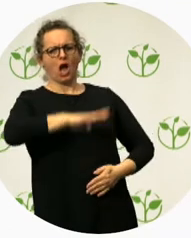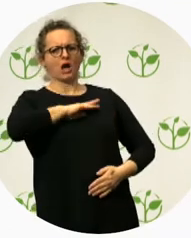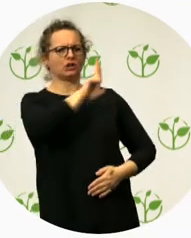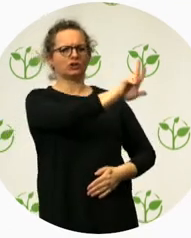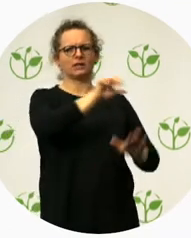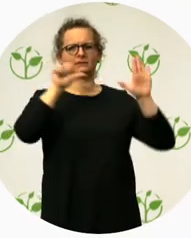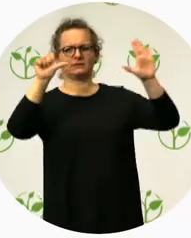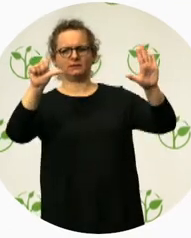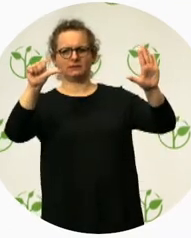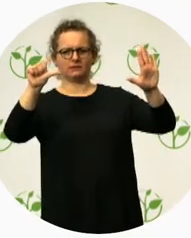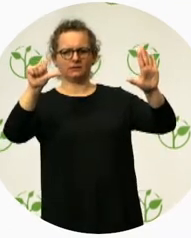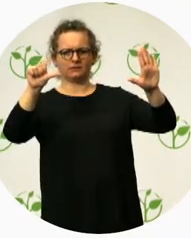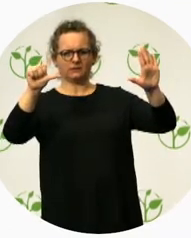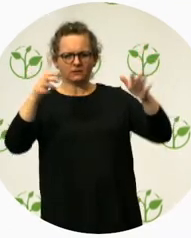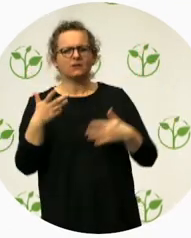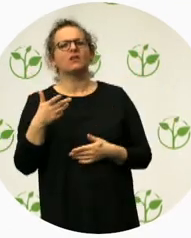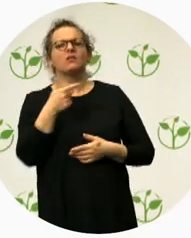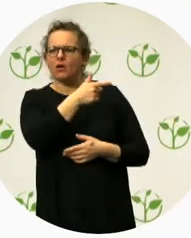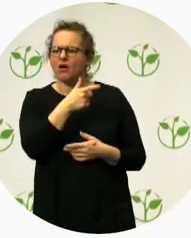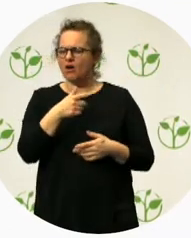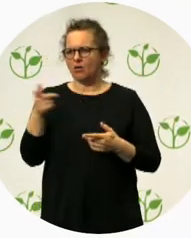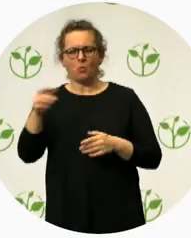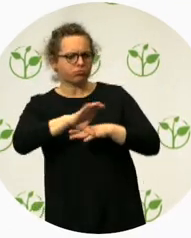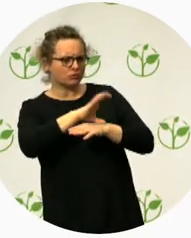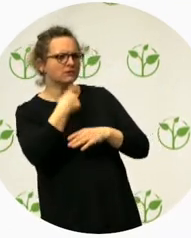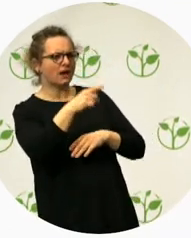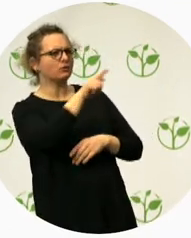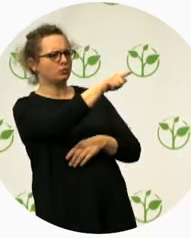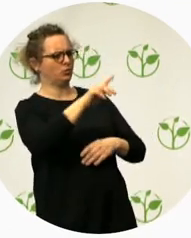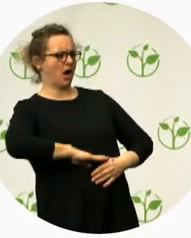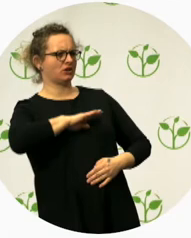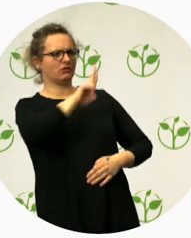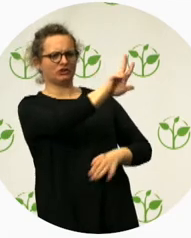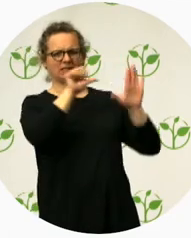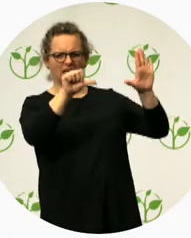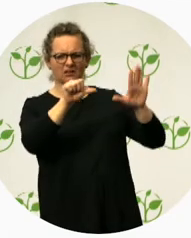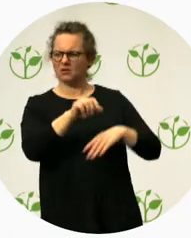So there are lots of things where AI is beginning to enhance the way in which we interact with the world.